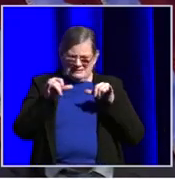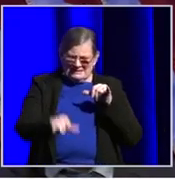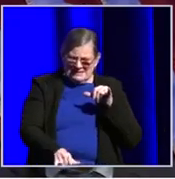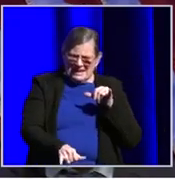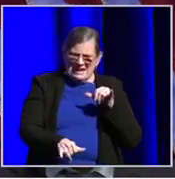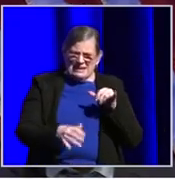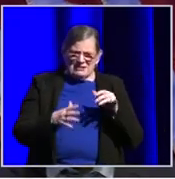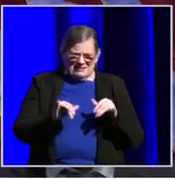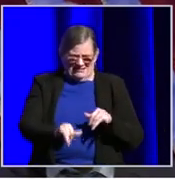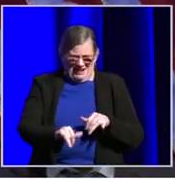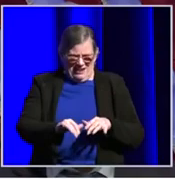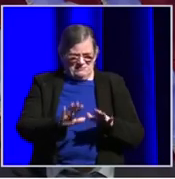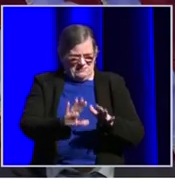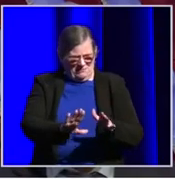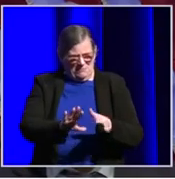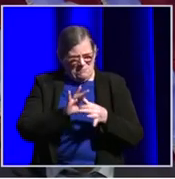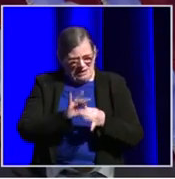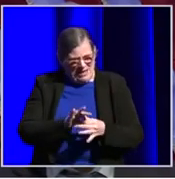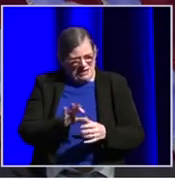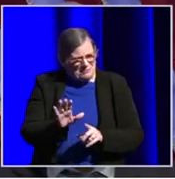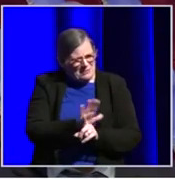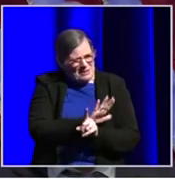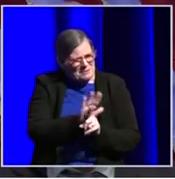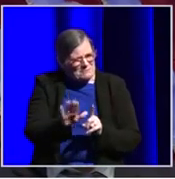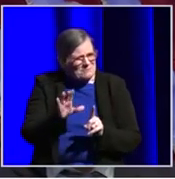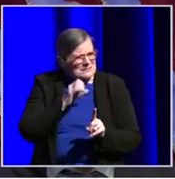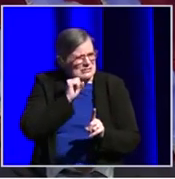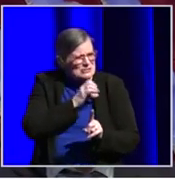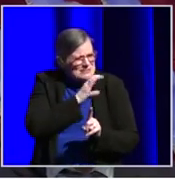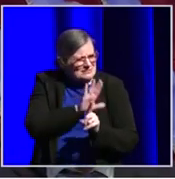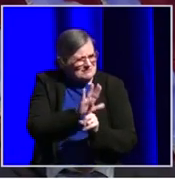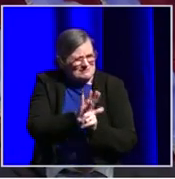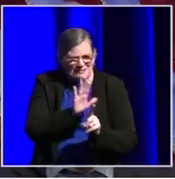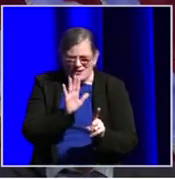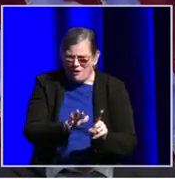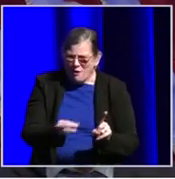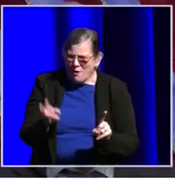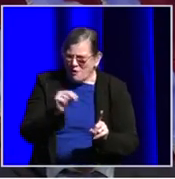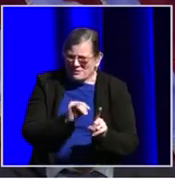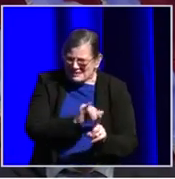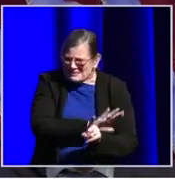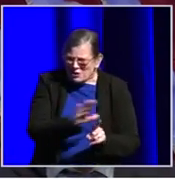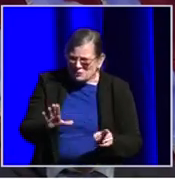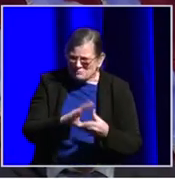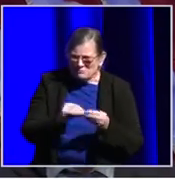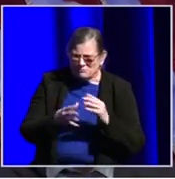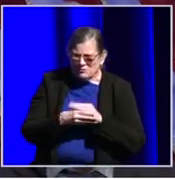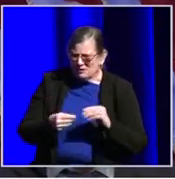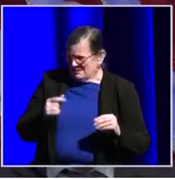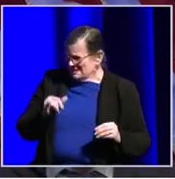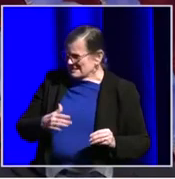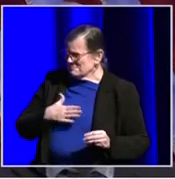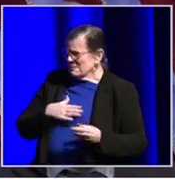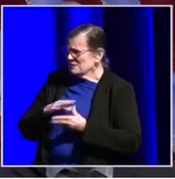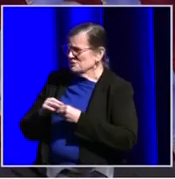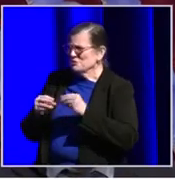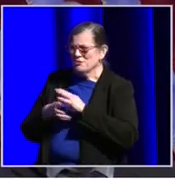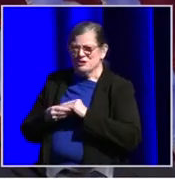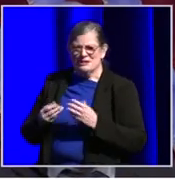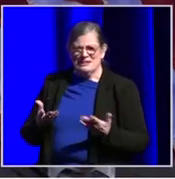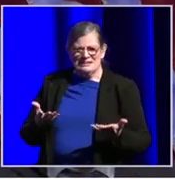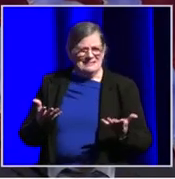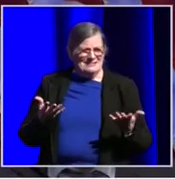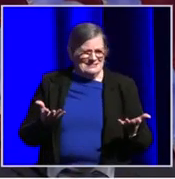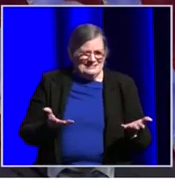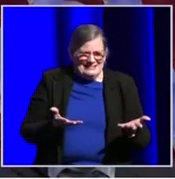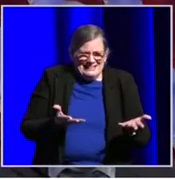DC too. And I know their story because that's my story. In part, what we are doing